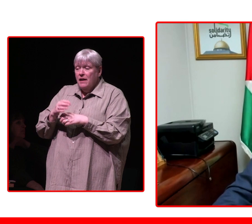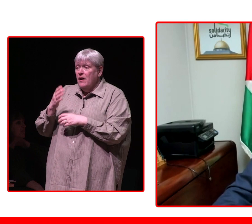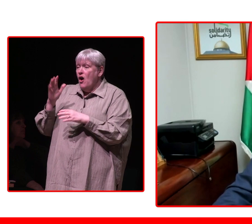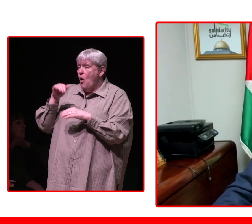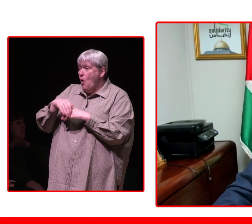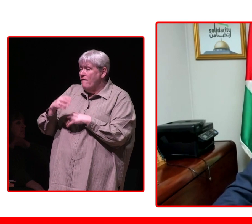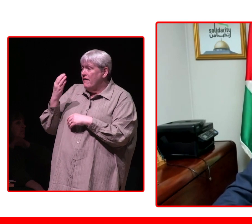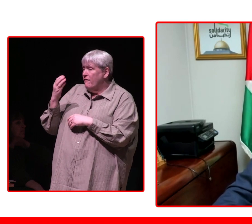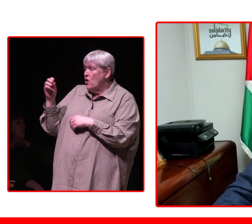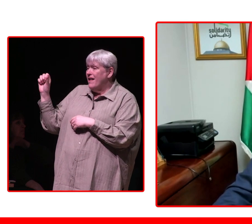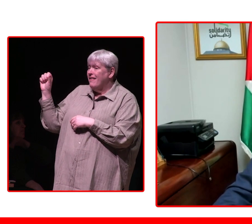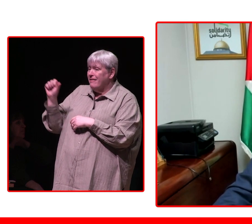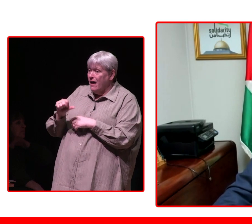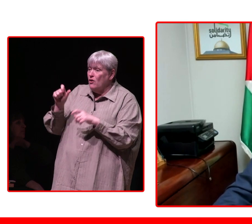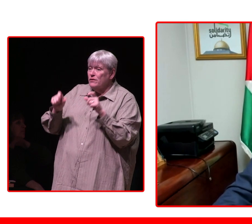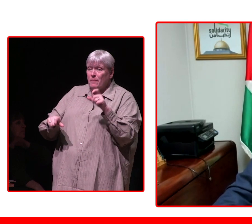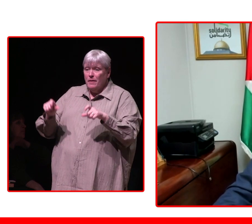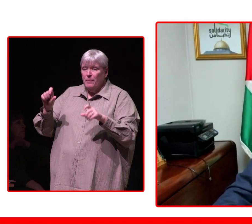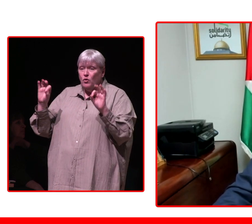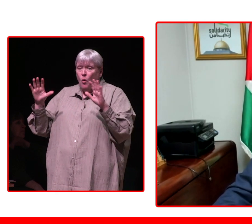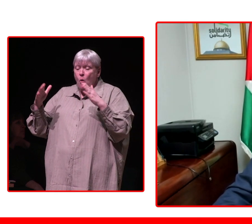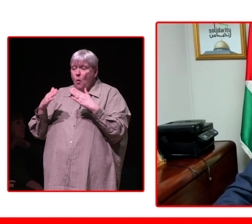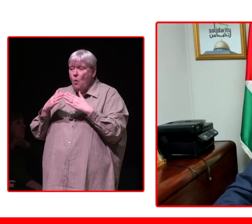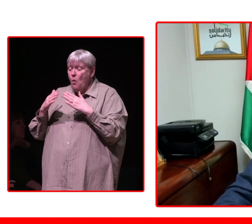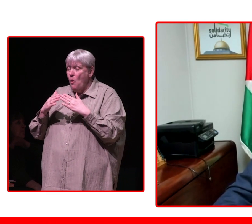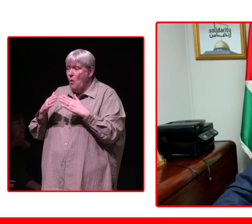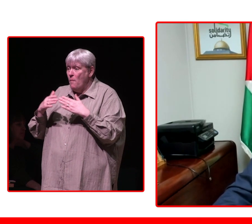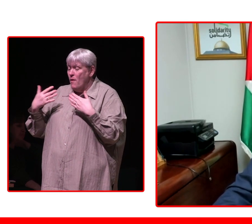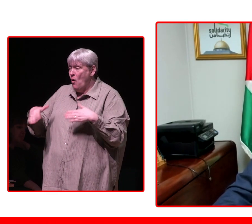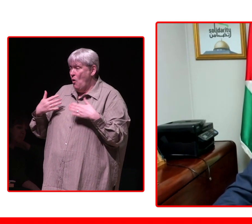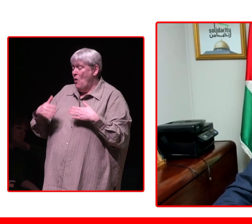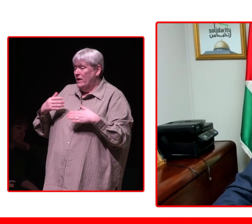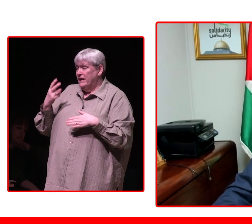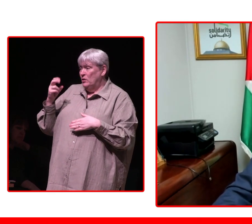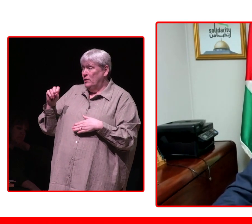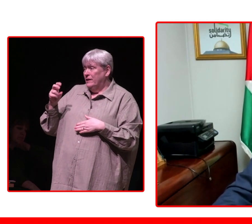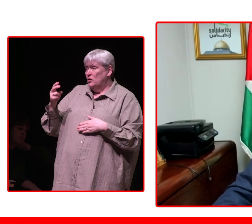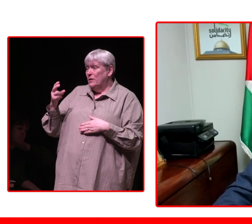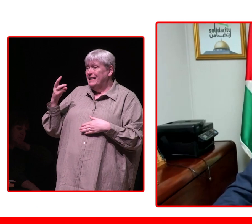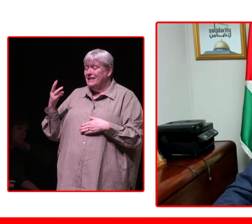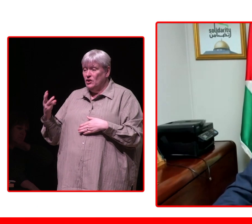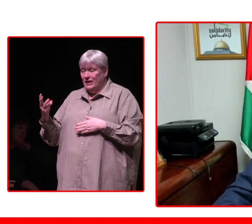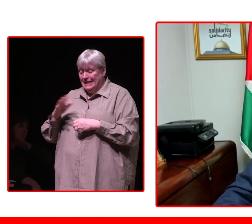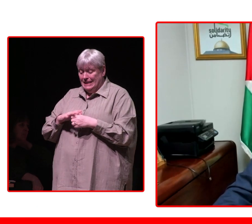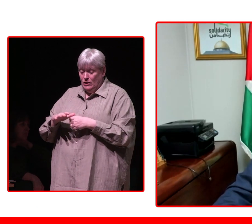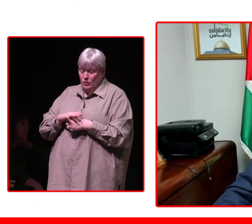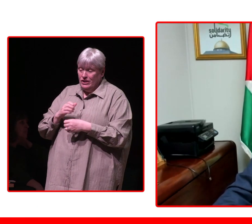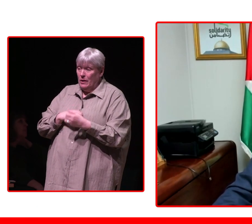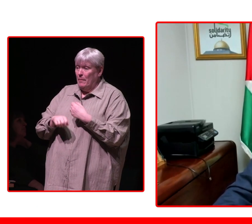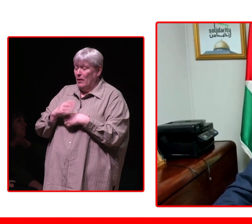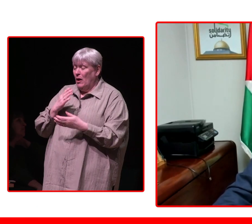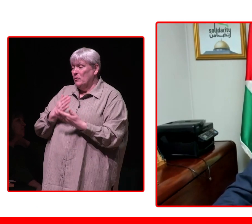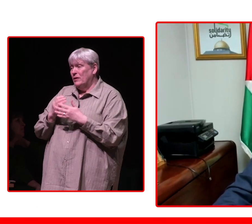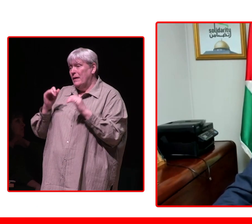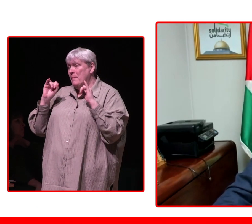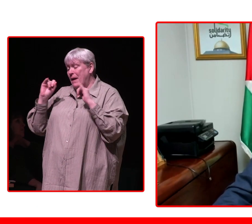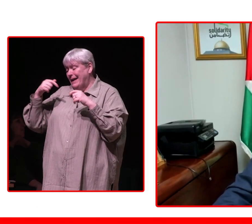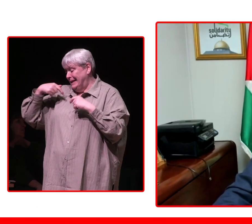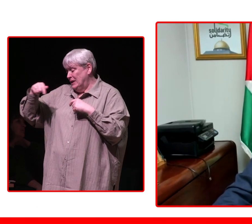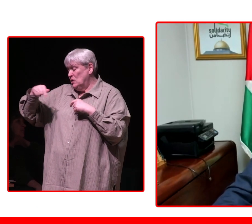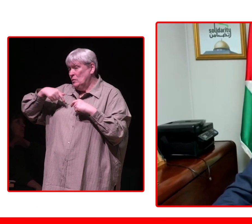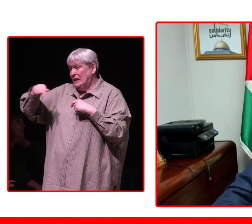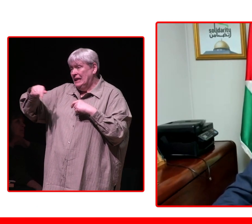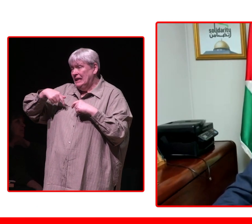people in the West Bank alone. And that was only in 2023. The situation has become so bad that this week, only